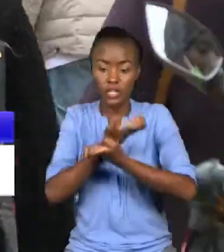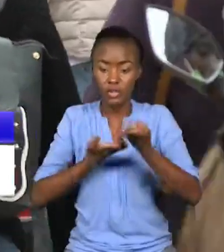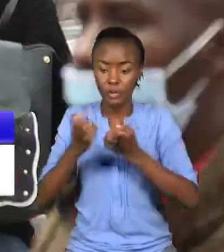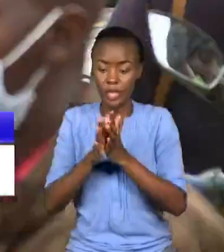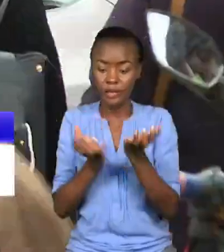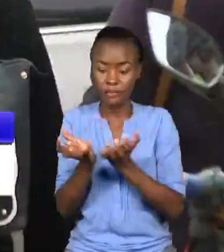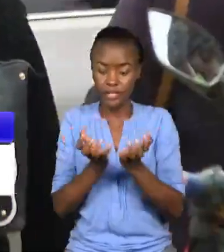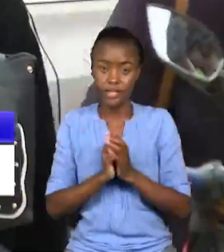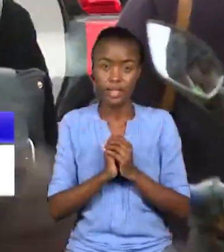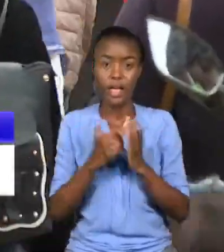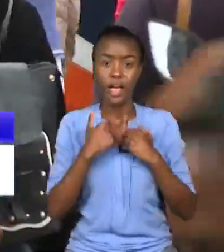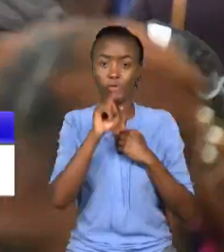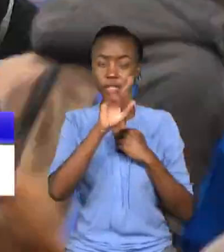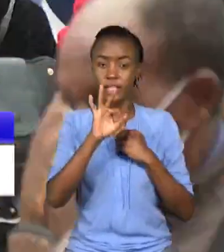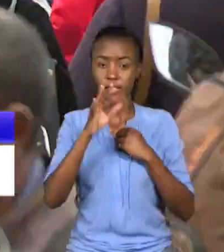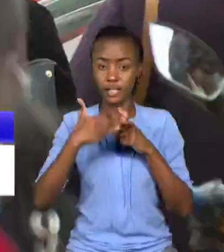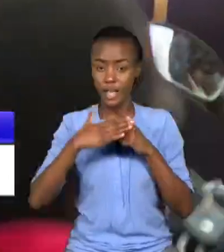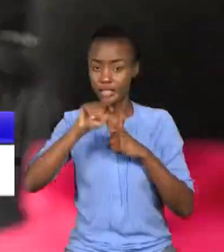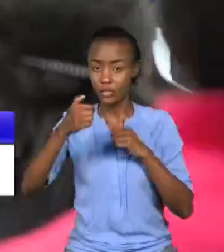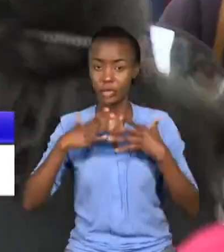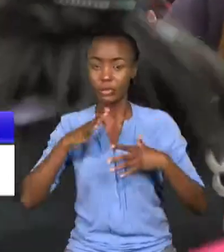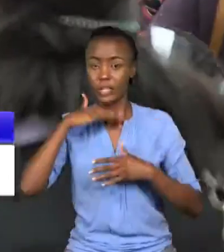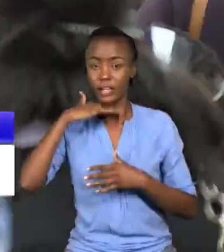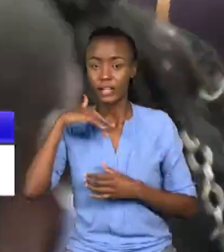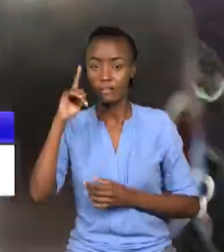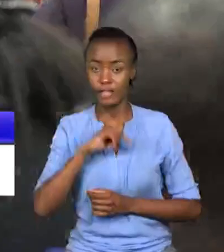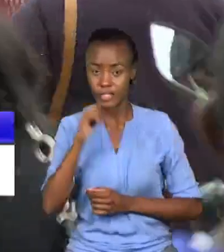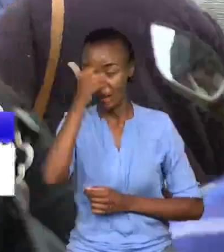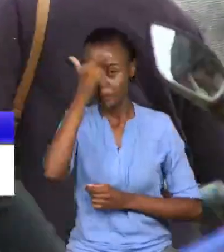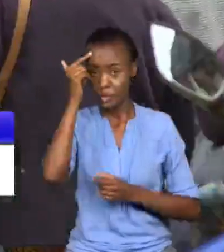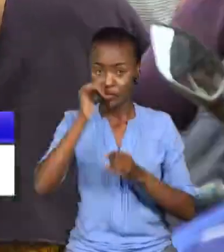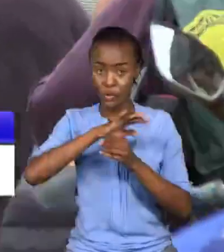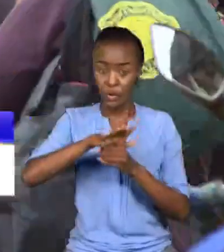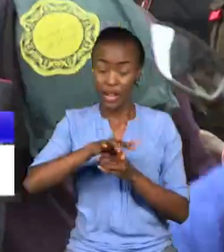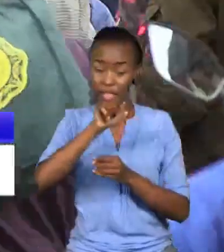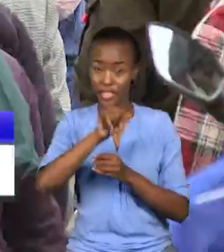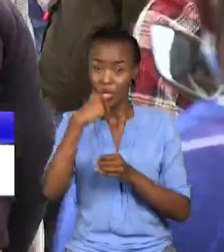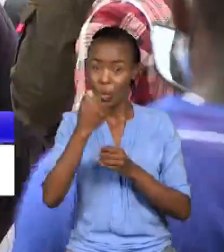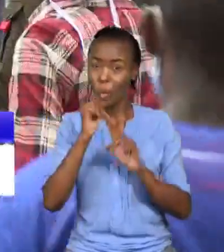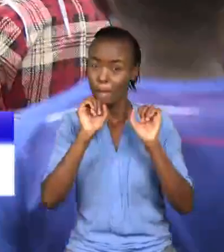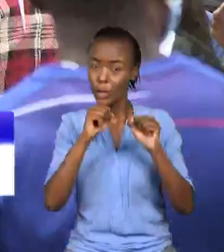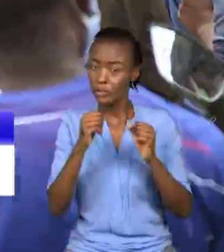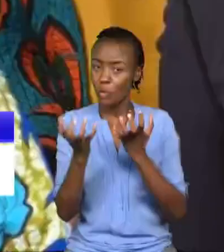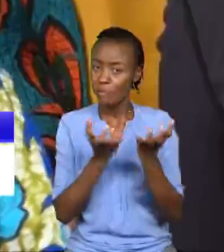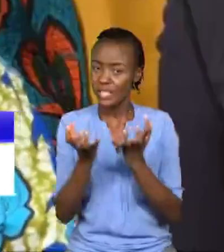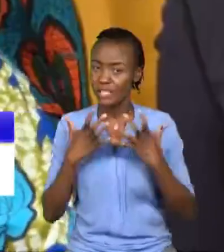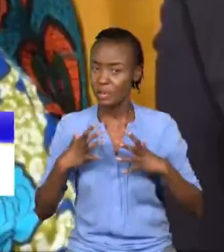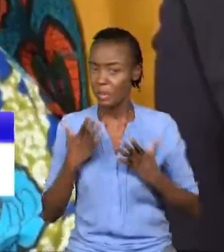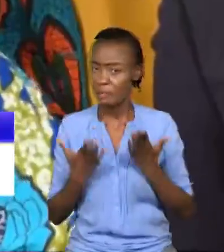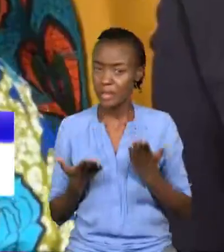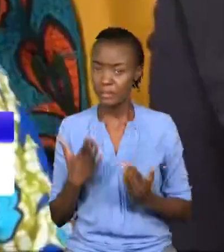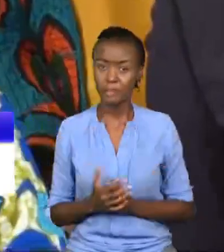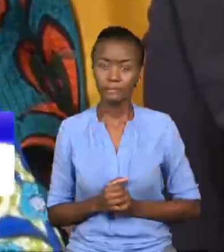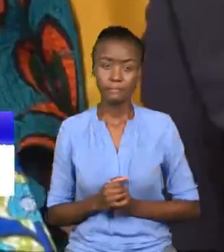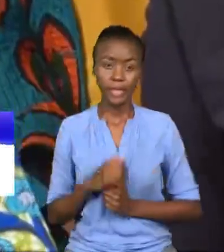than 3,900 people since the onset of COVID-19, people who could potentially be suppliers and entrepreneurs.